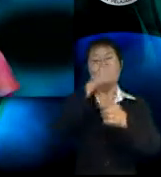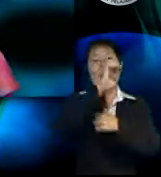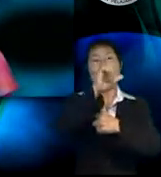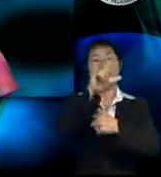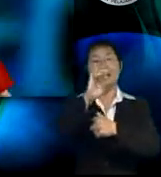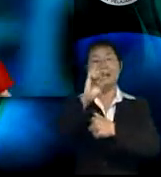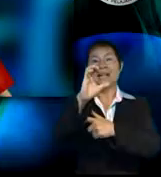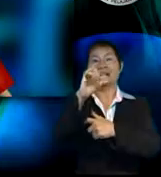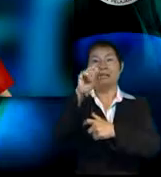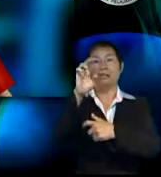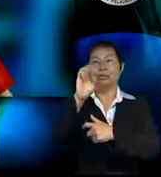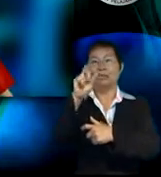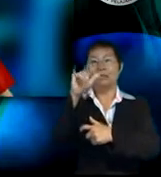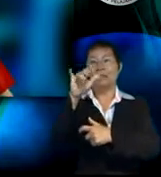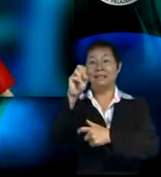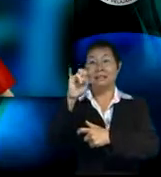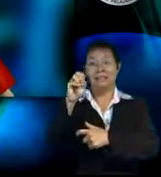Electrolysis.